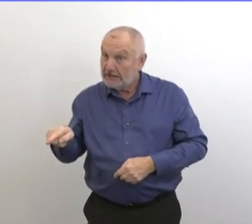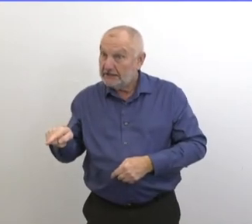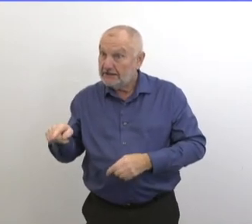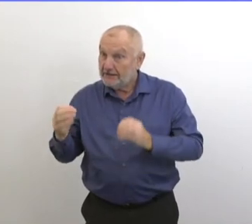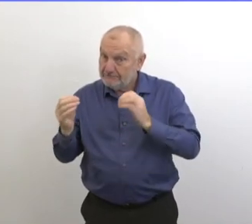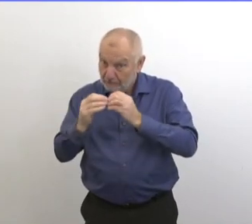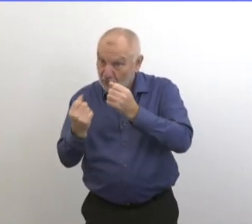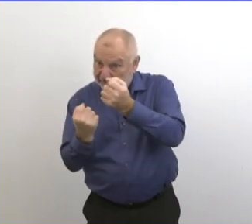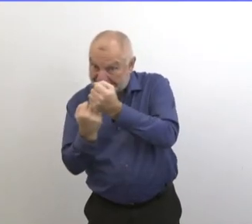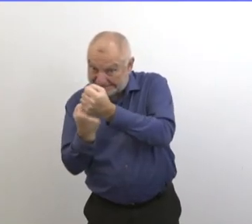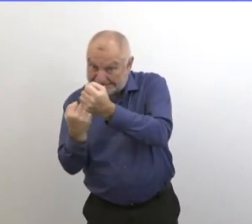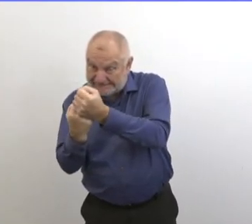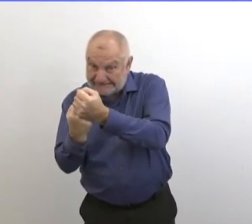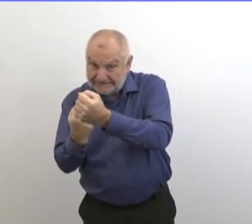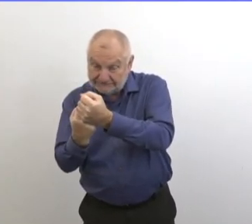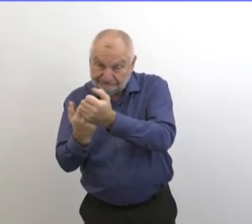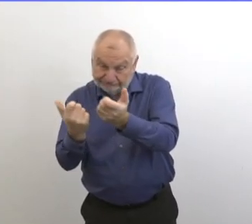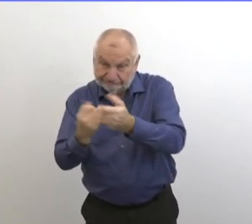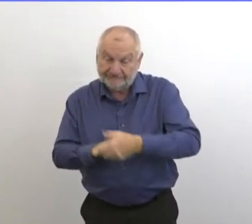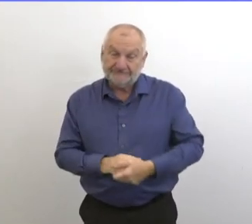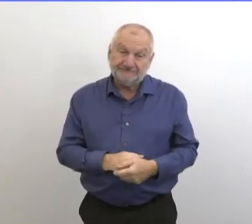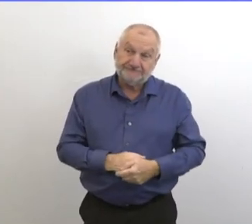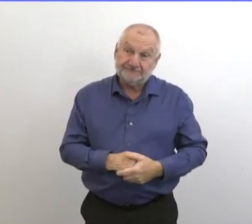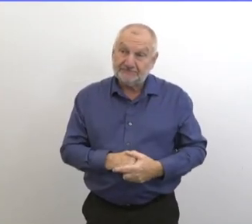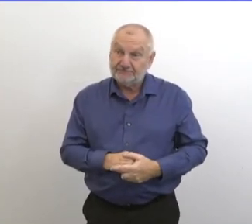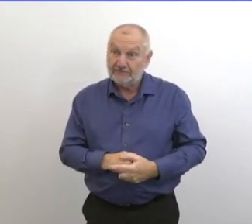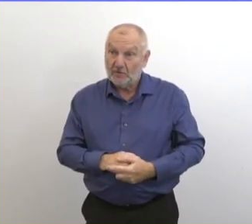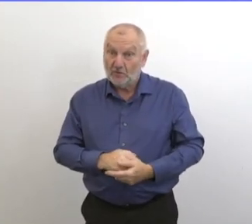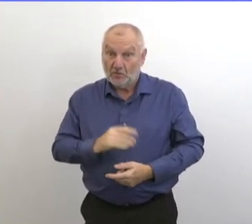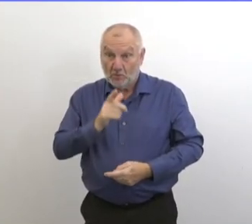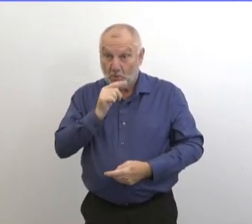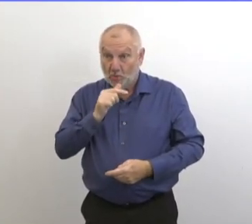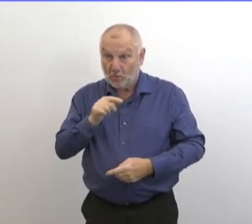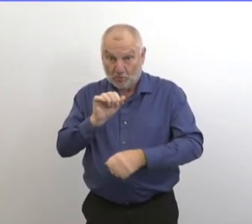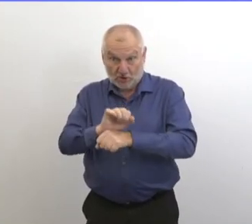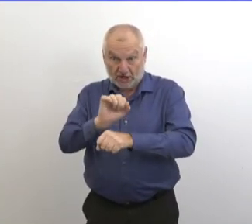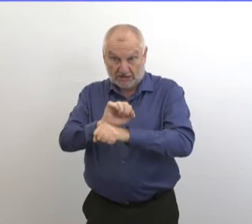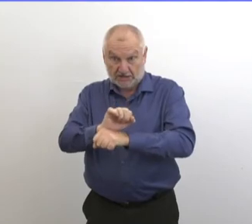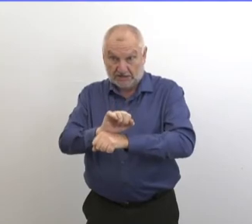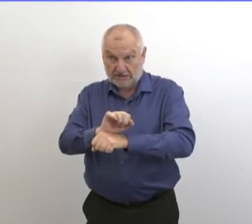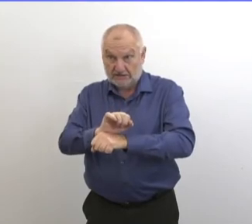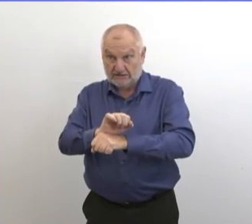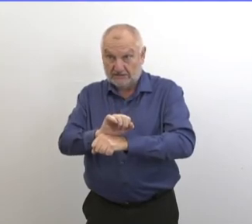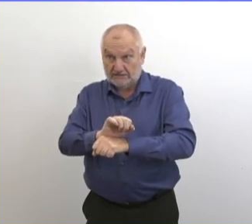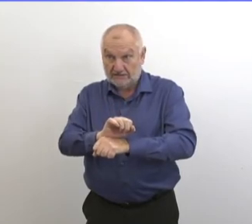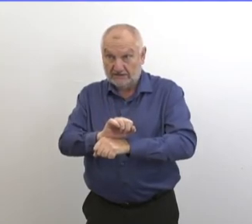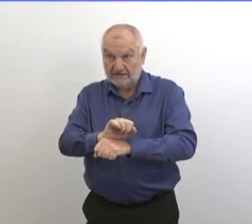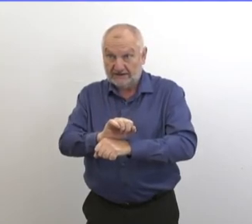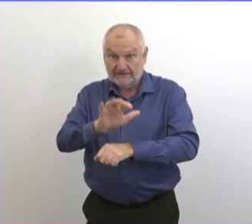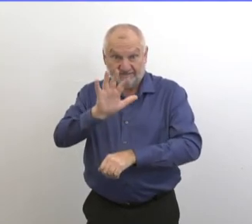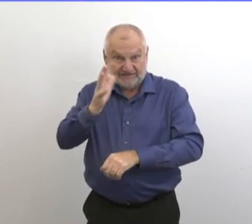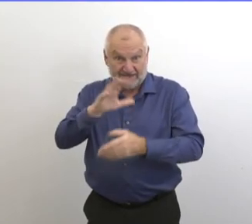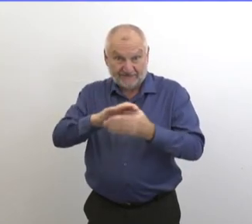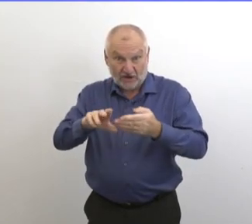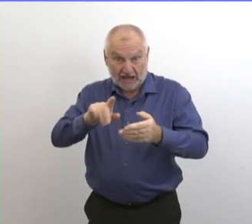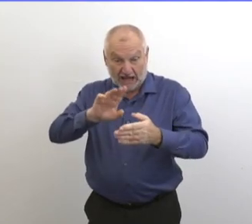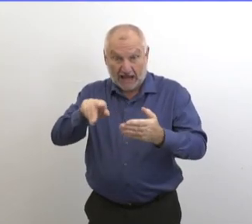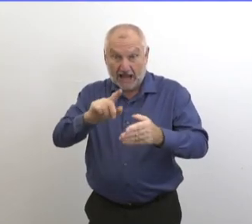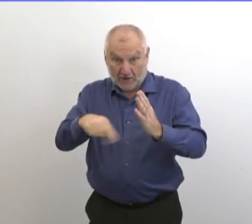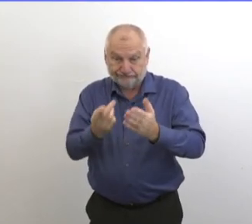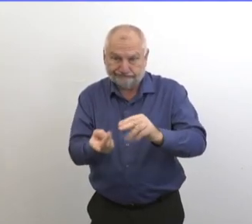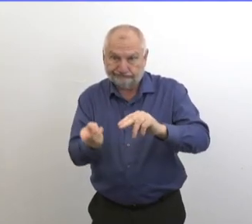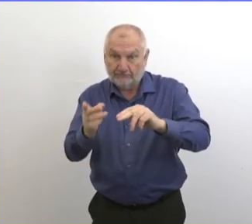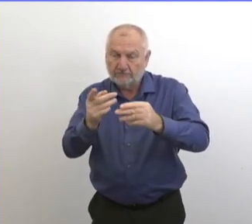This new program will provide $5 per hour of wage support for frontline direct support workers making less